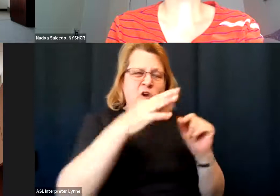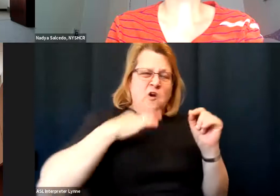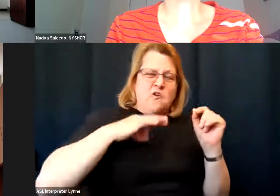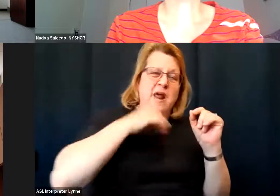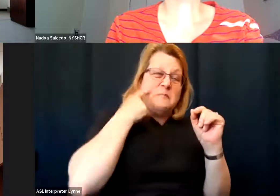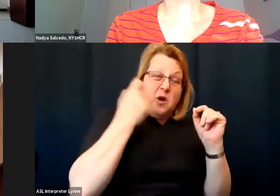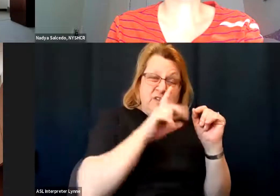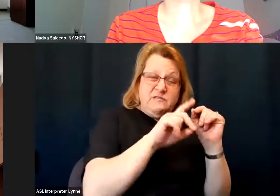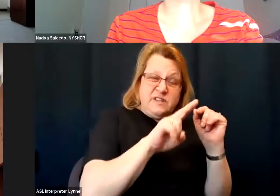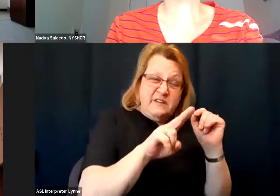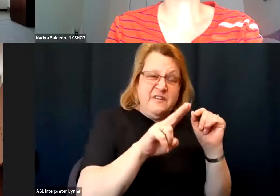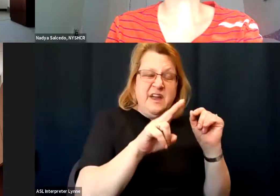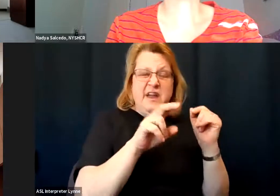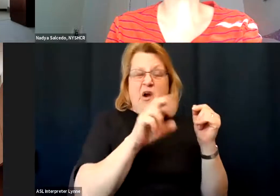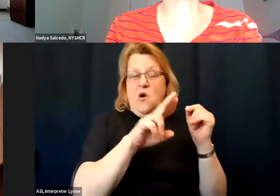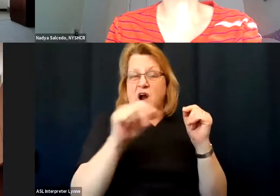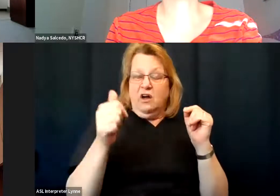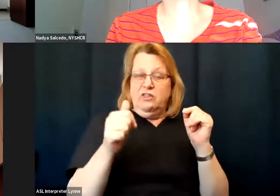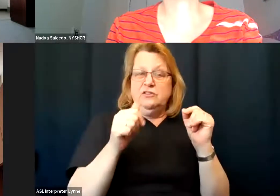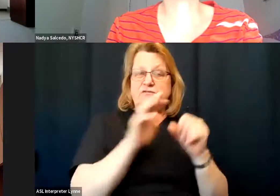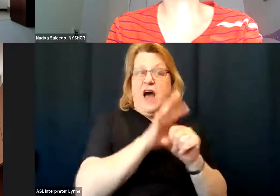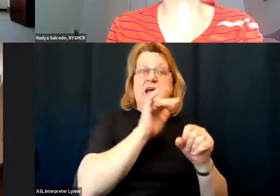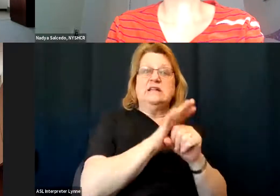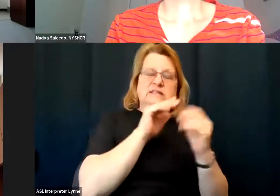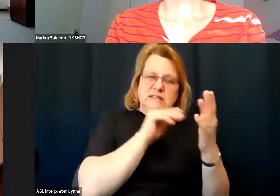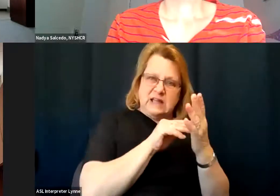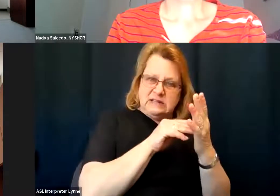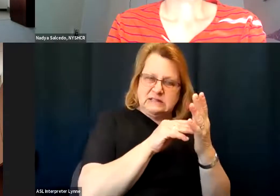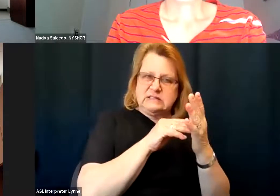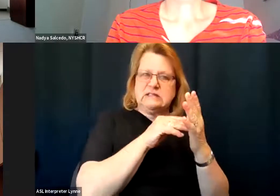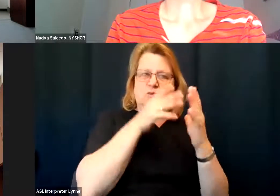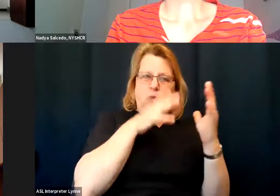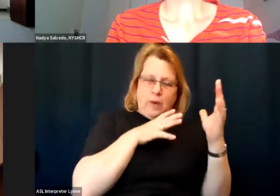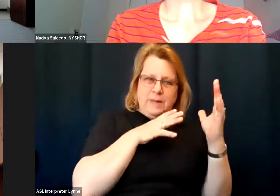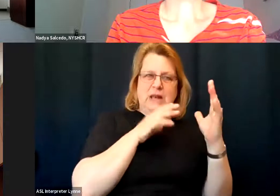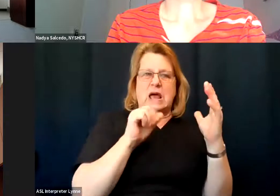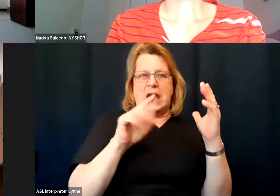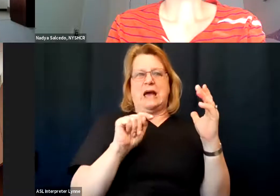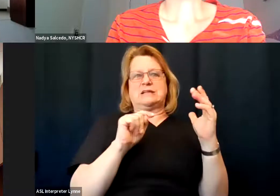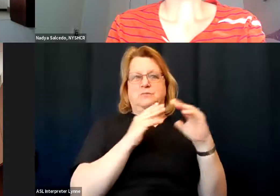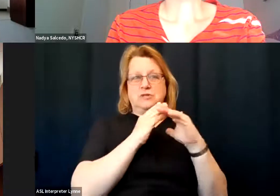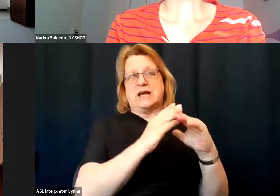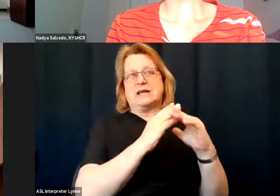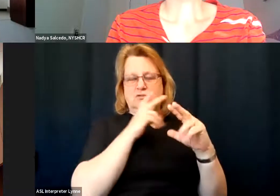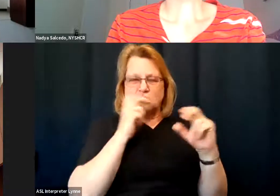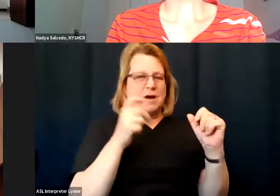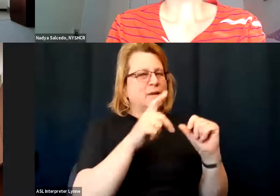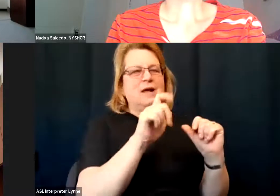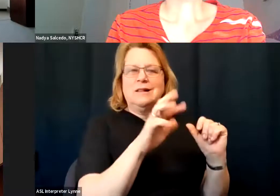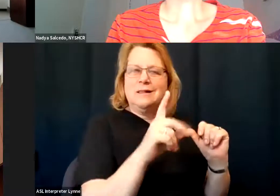domestic violence and other Violence Against Women Act protected crimes, a landlord doesn't get